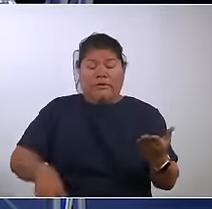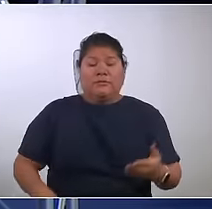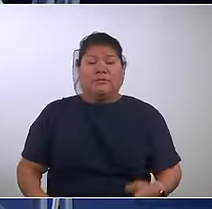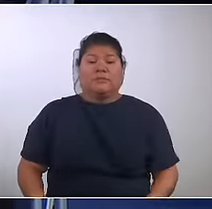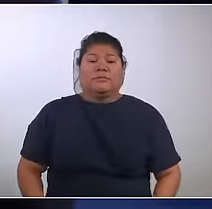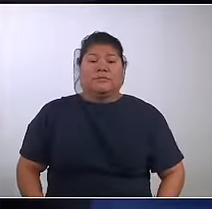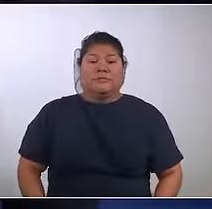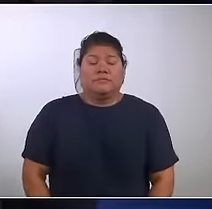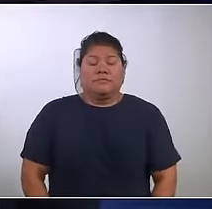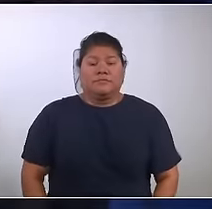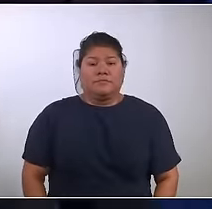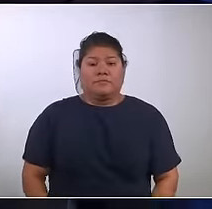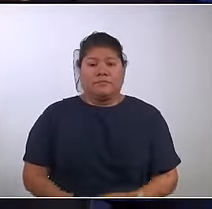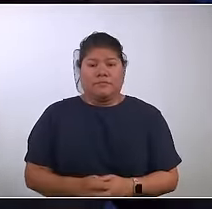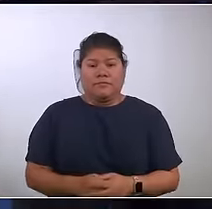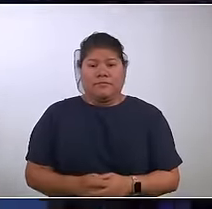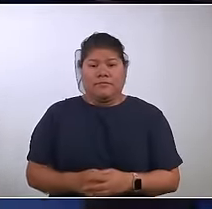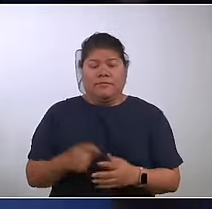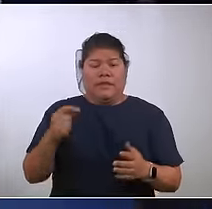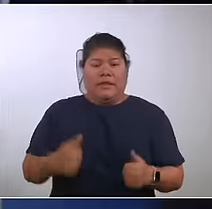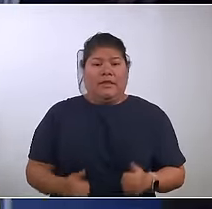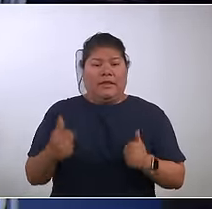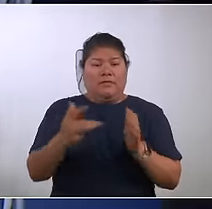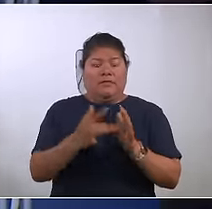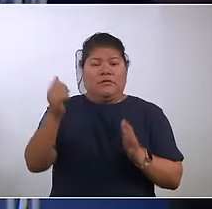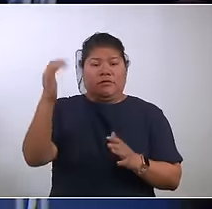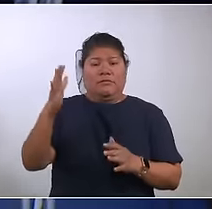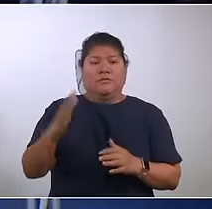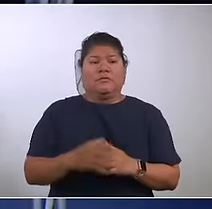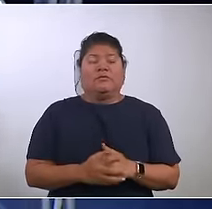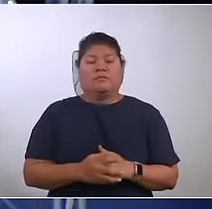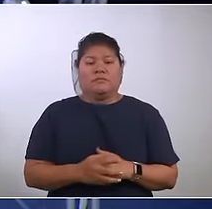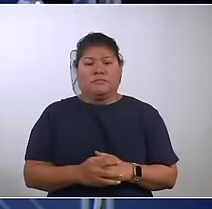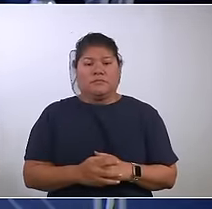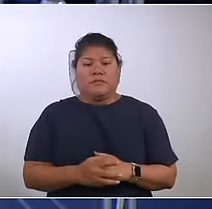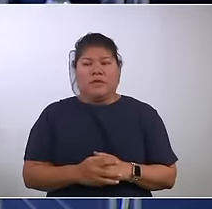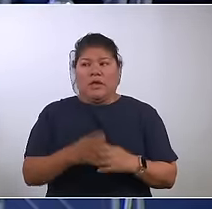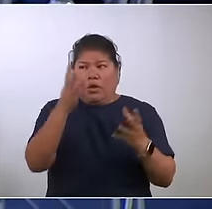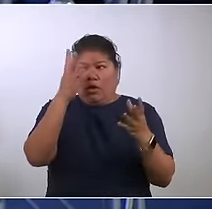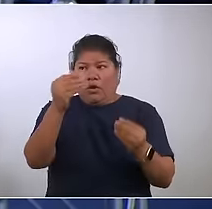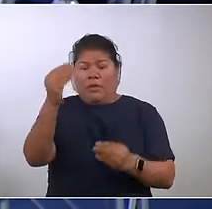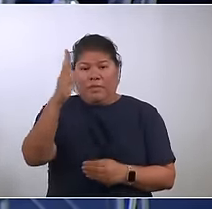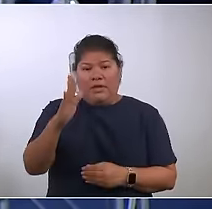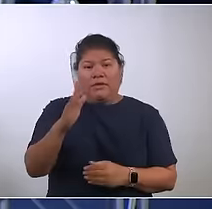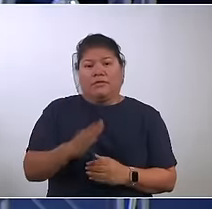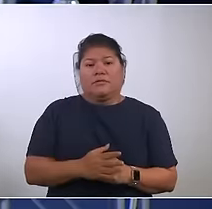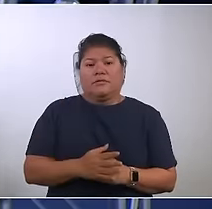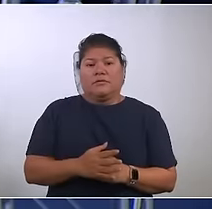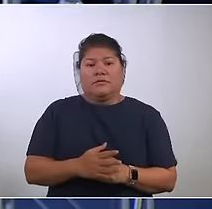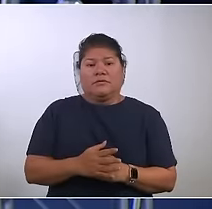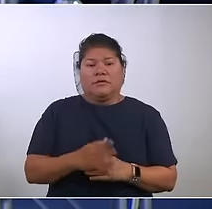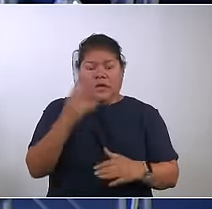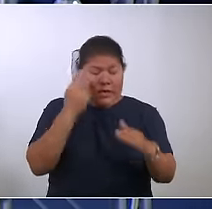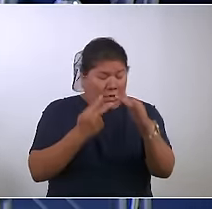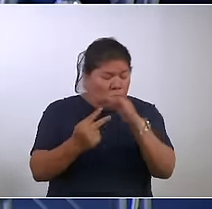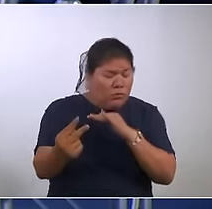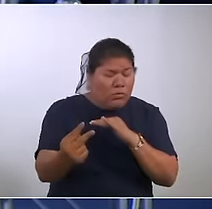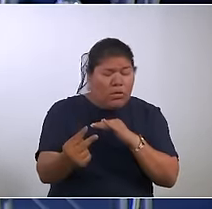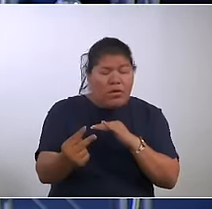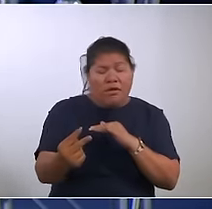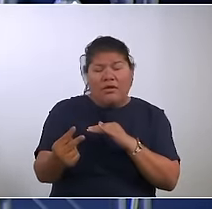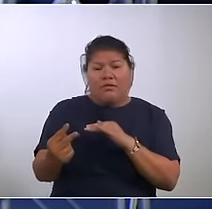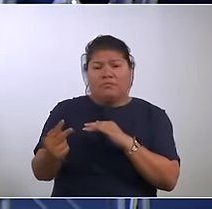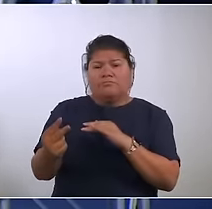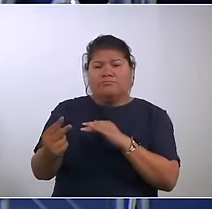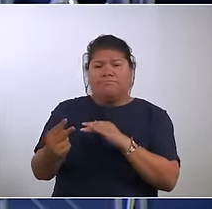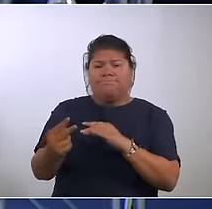cuando se mantiene puro ante el Señor. When you live for the glory of God. Cuando vive para la gloria de Dios. When you obey God. Cuando obedece a Dios. And you prophesy. Y